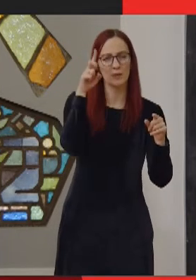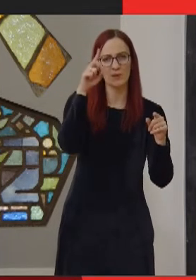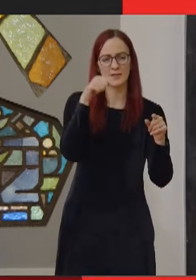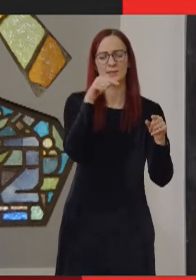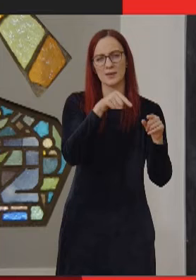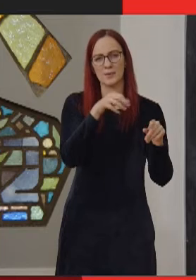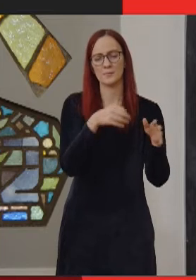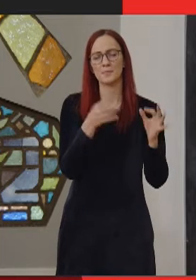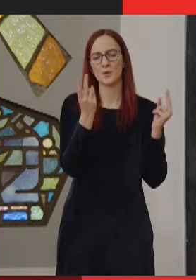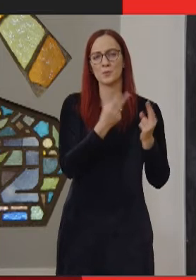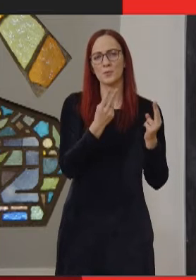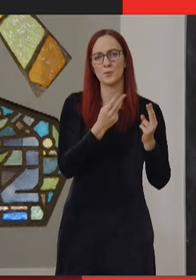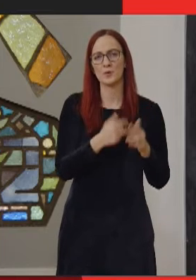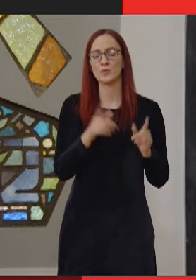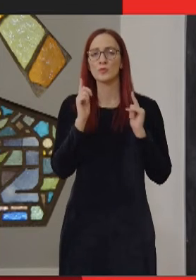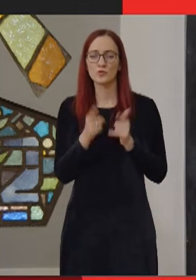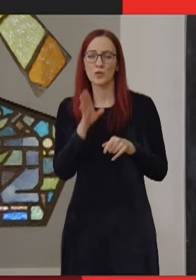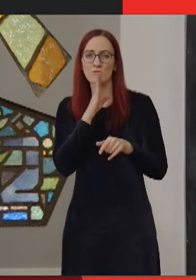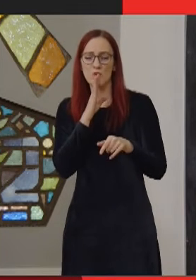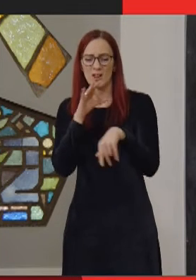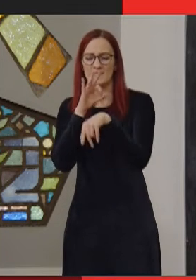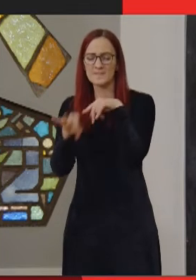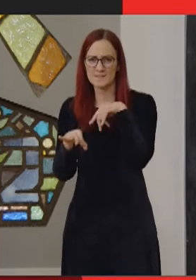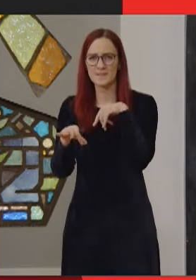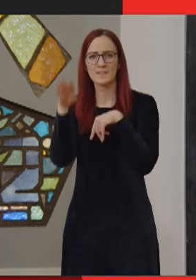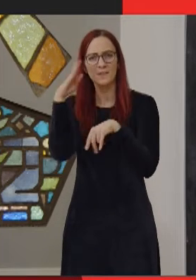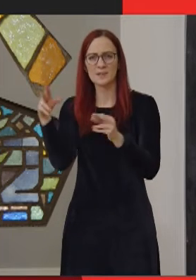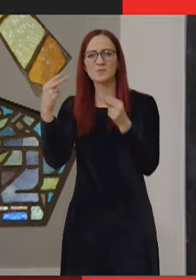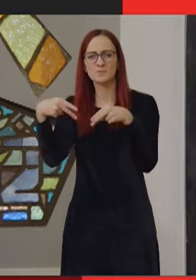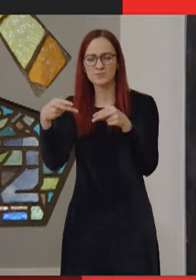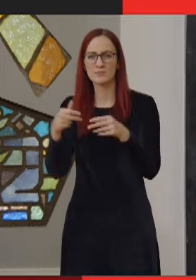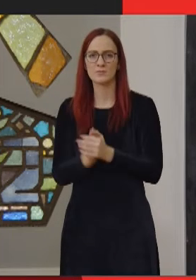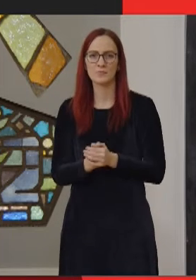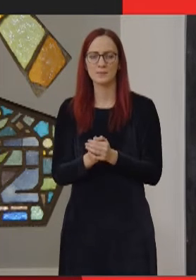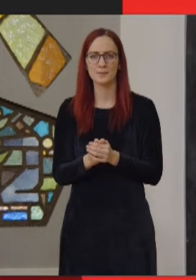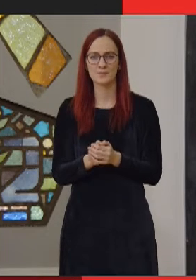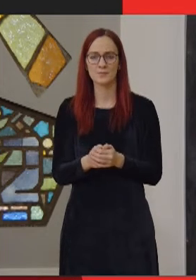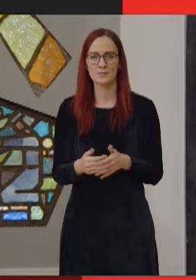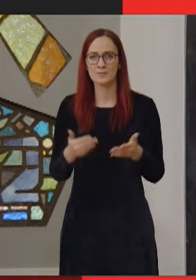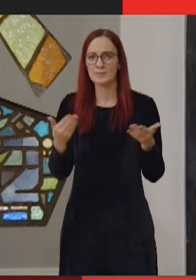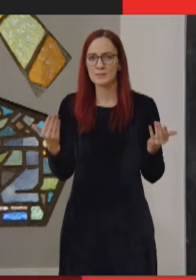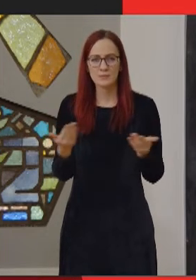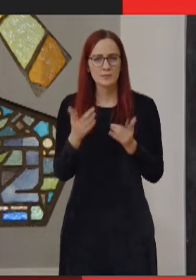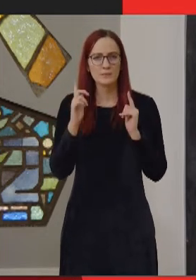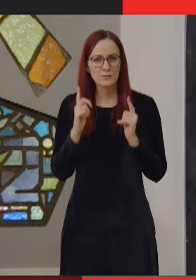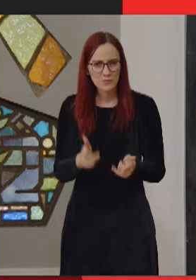speak about any same-sex marriages. It only fights forced marriages.